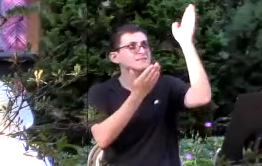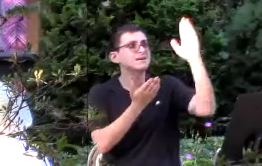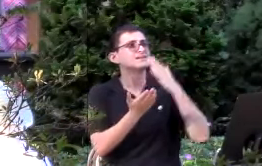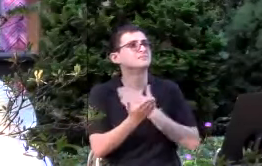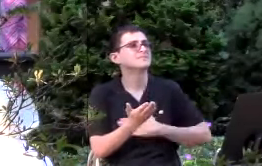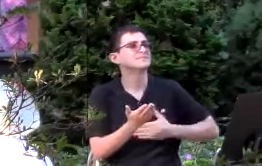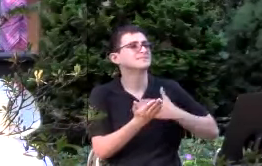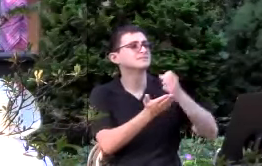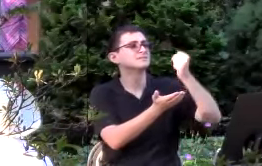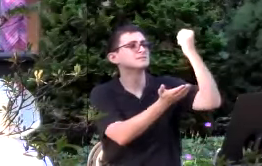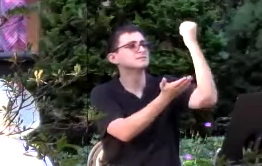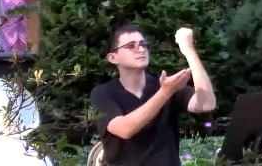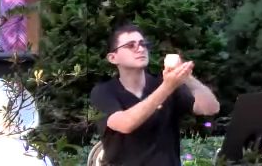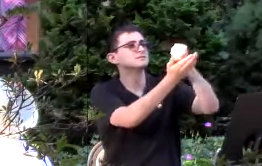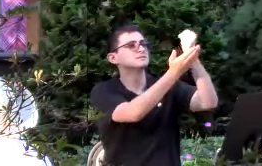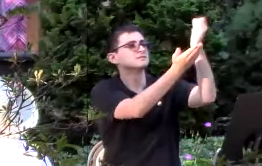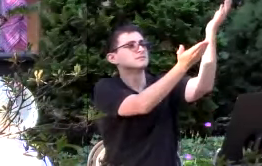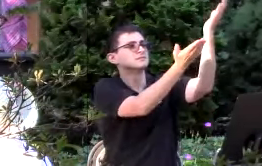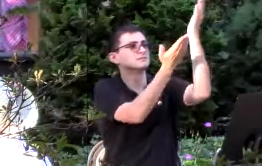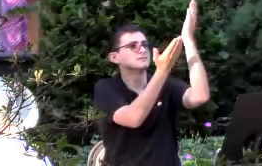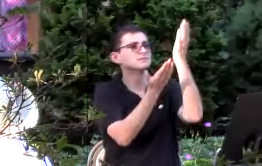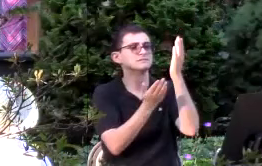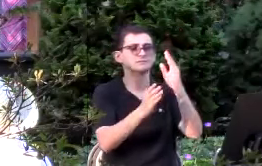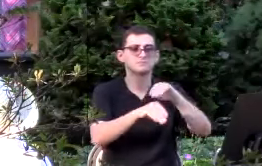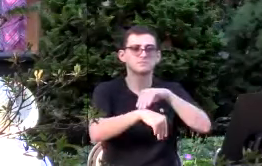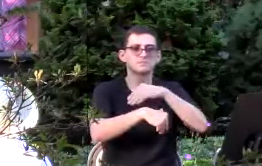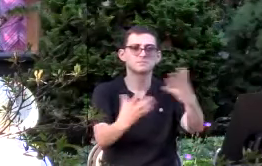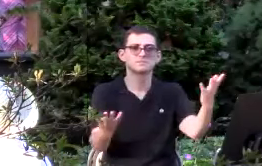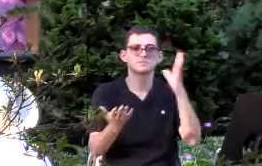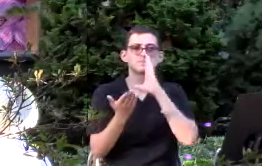Adonai, Eloheinu